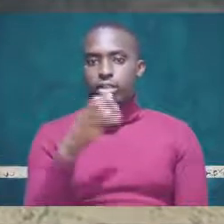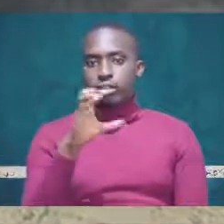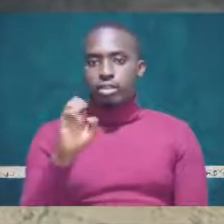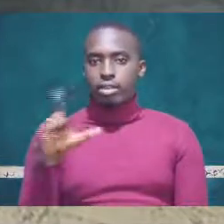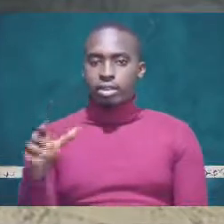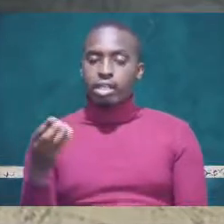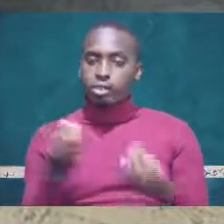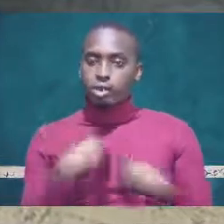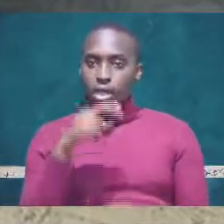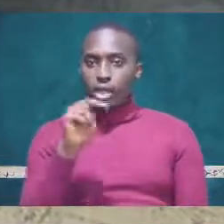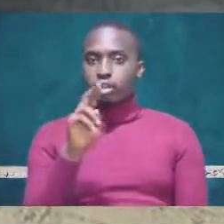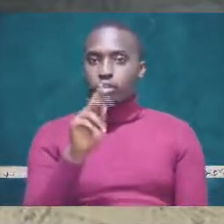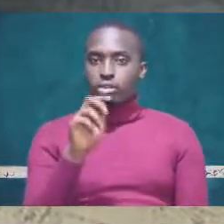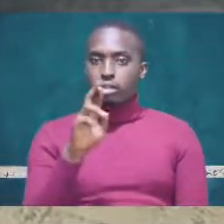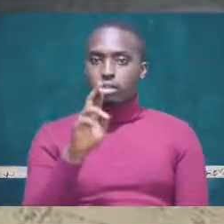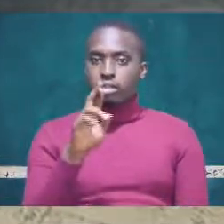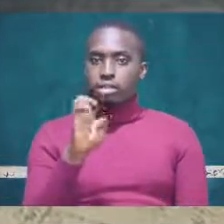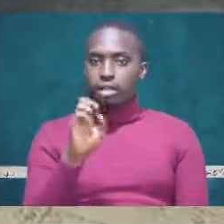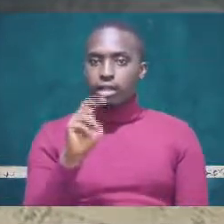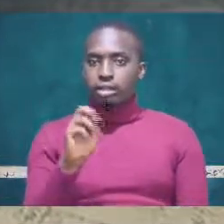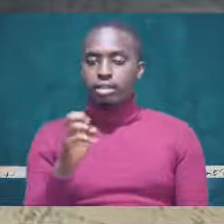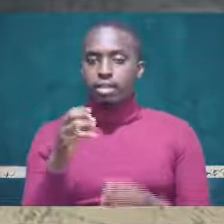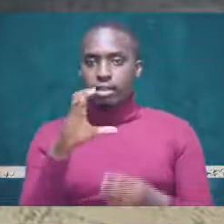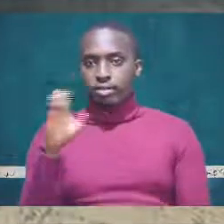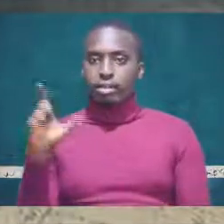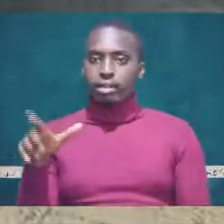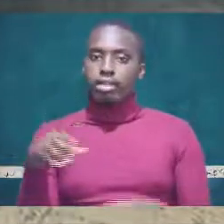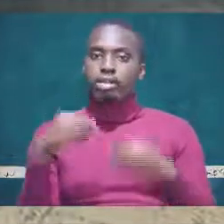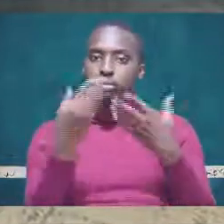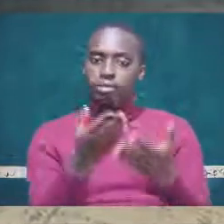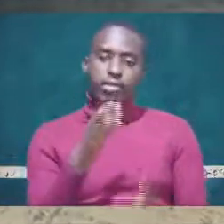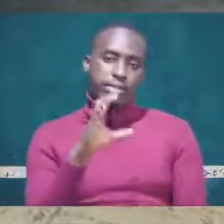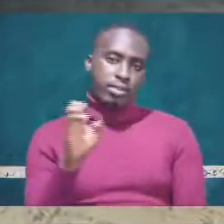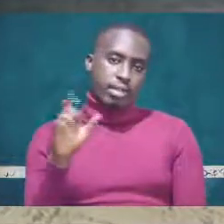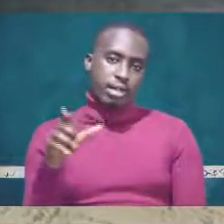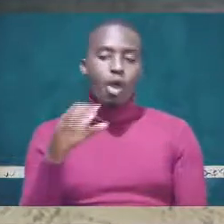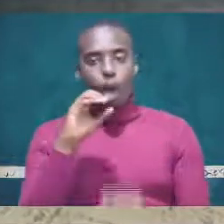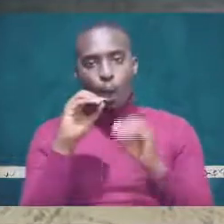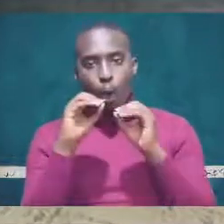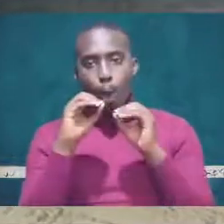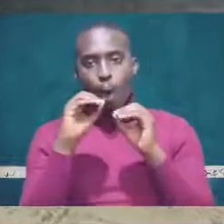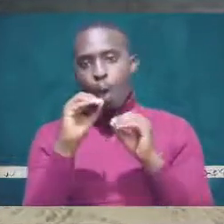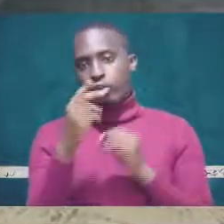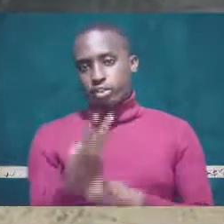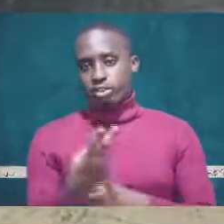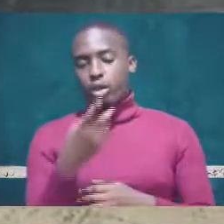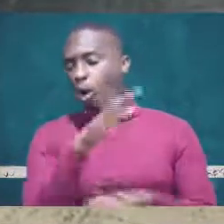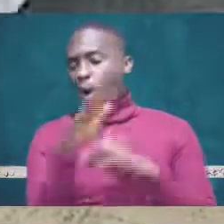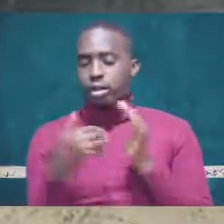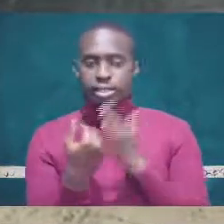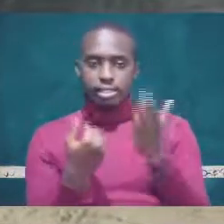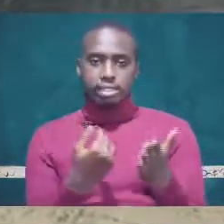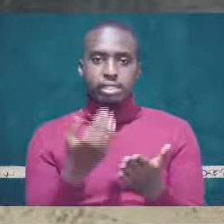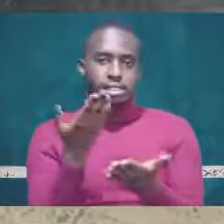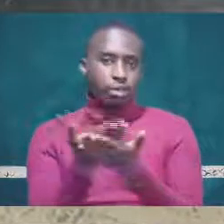gives nutrients to the cells without forgetting also providing the cells oxygen. All these requirements, all